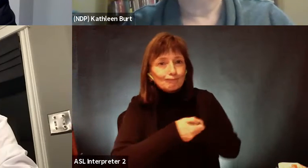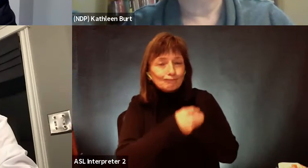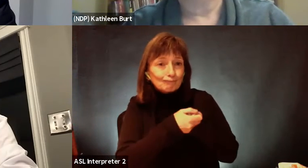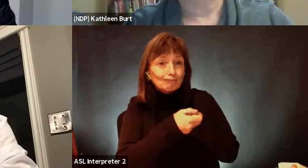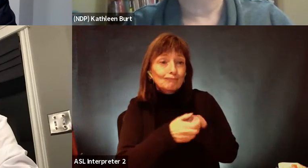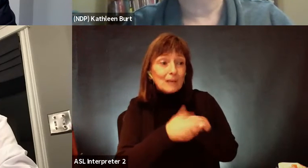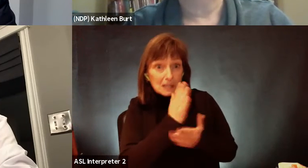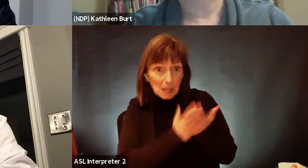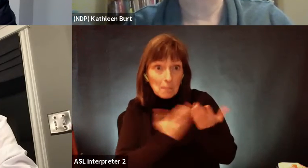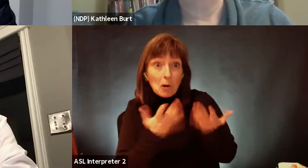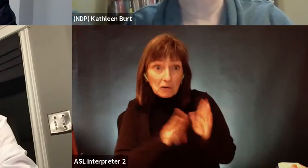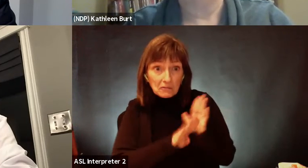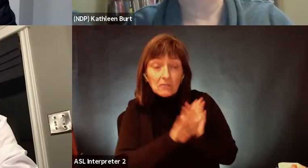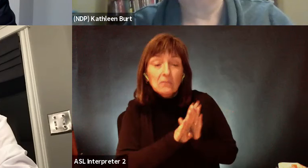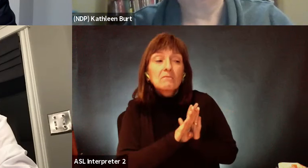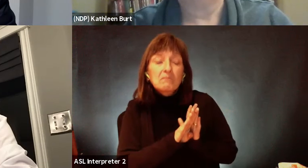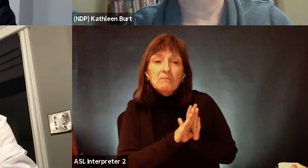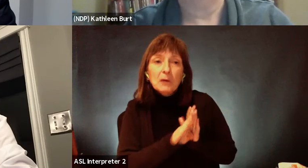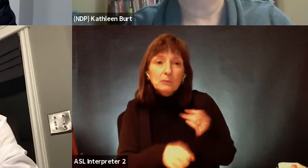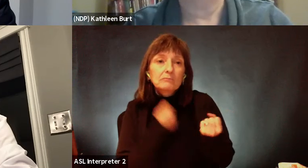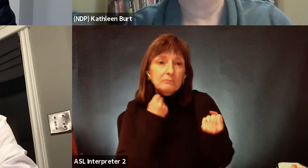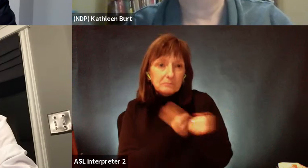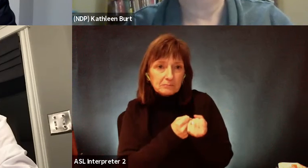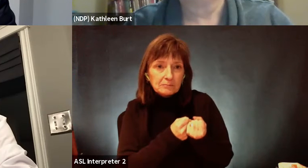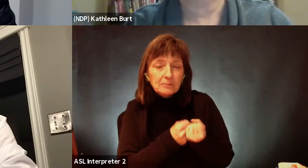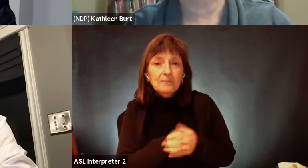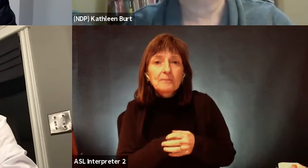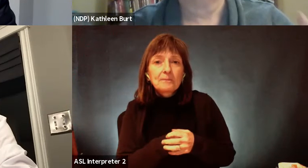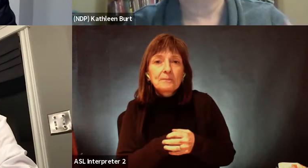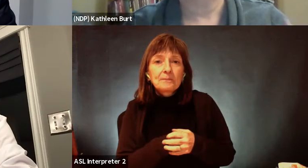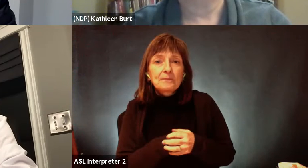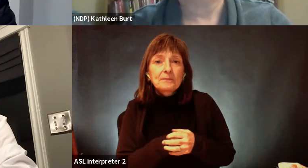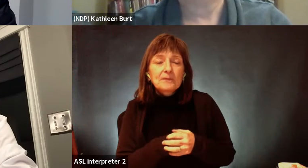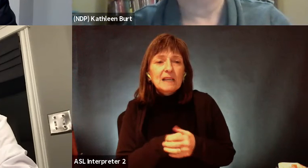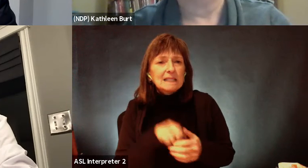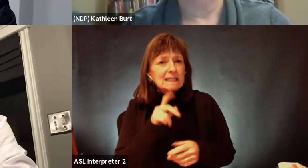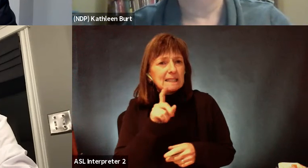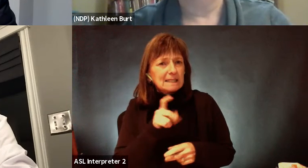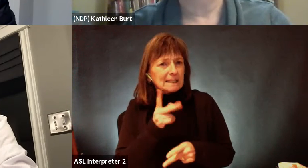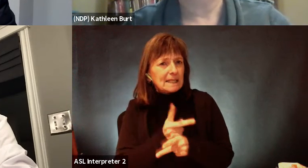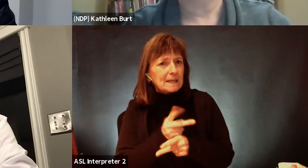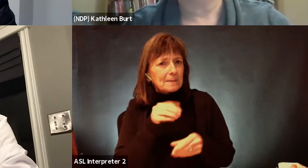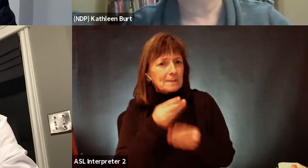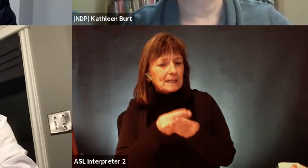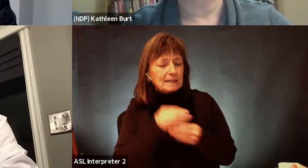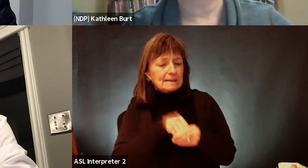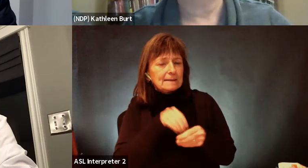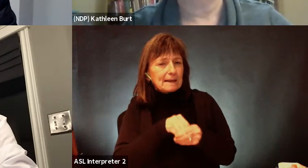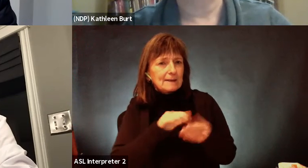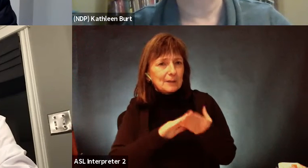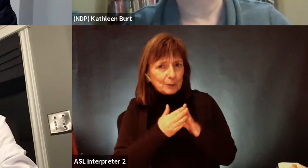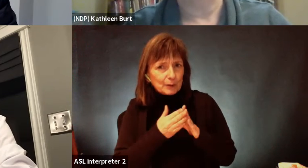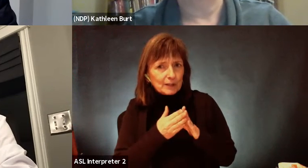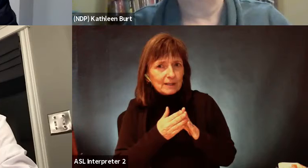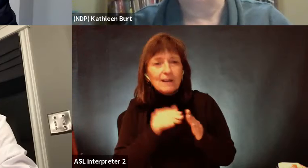area, then that's what we would be looking at doing, because we need to keep our money here. Please wrap up, Kathleen. Stop the money